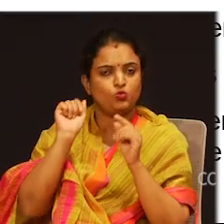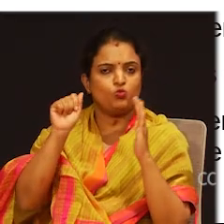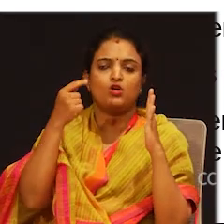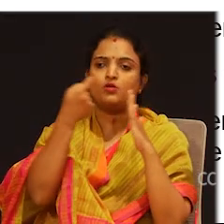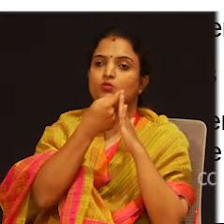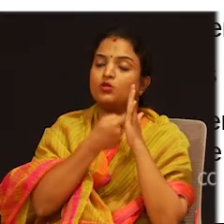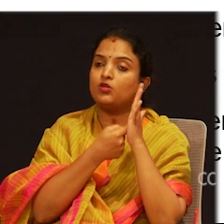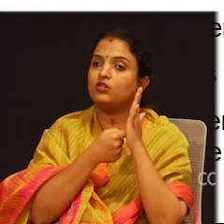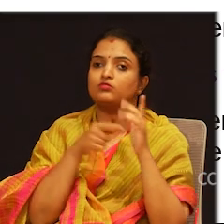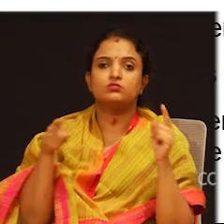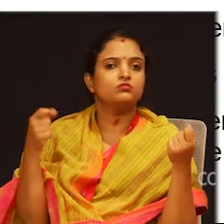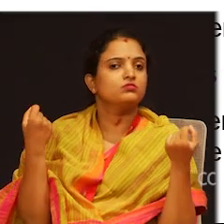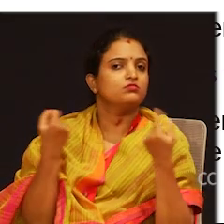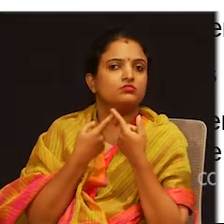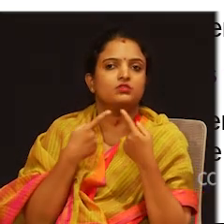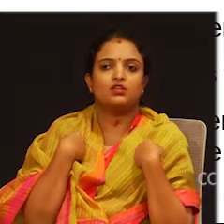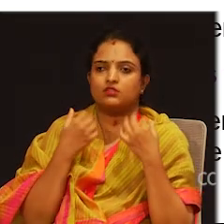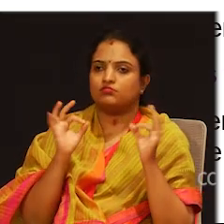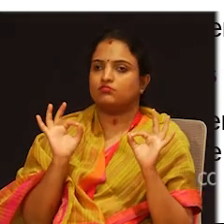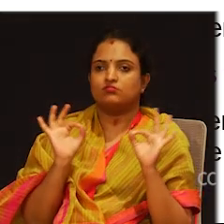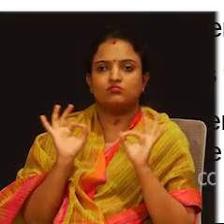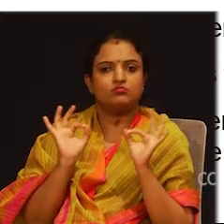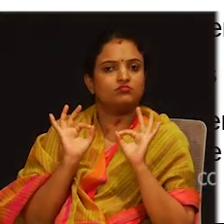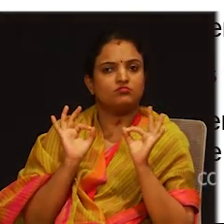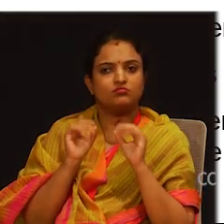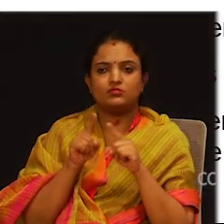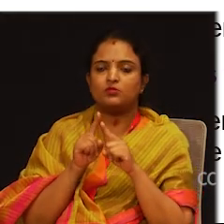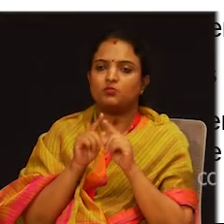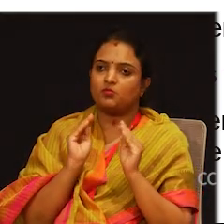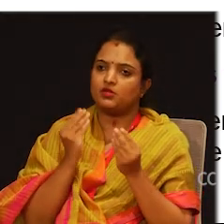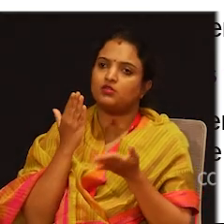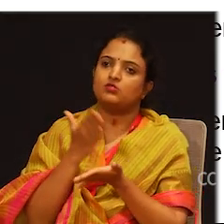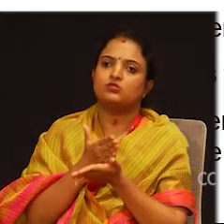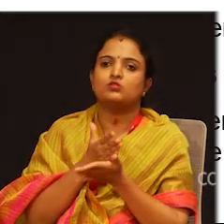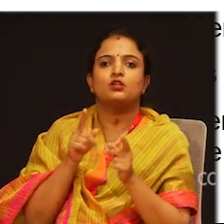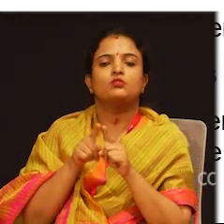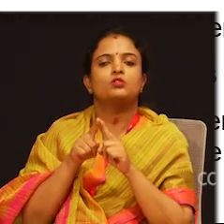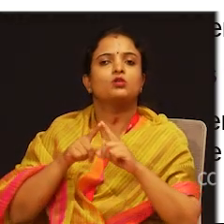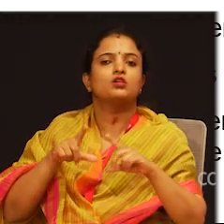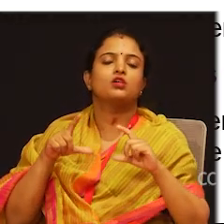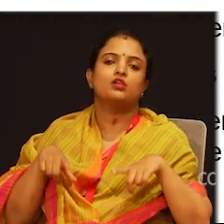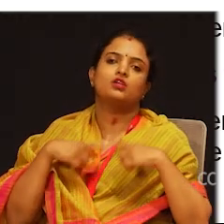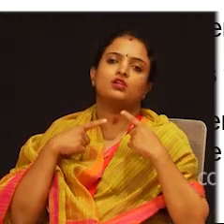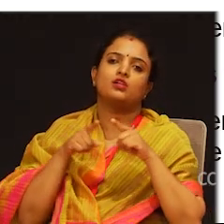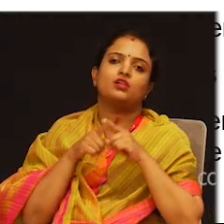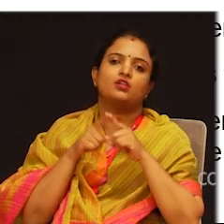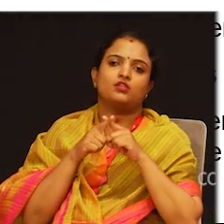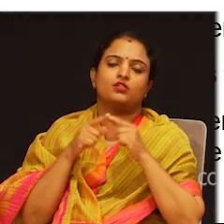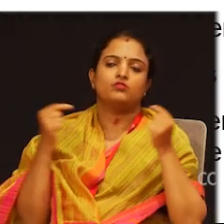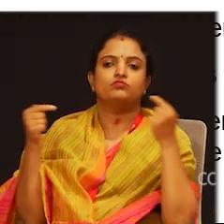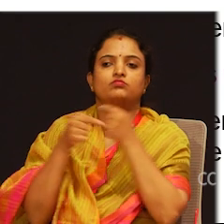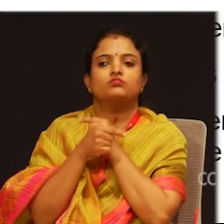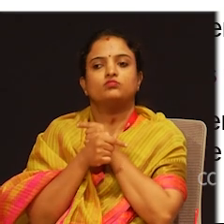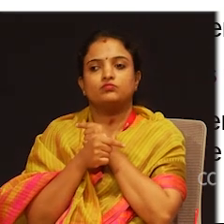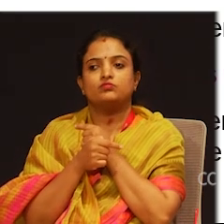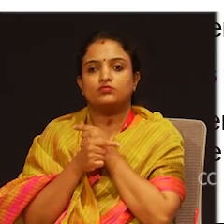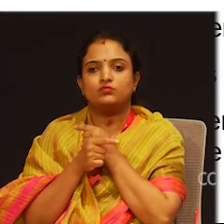it, but this is not practical. So stop living in a world, a fool's paradise.